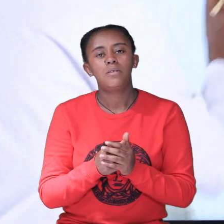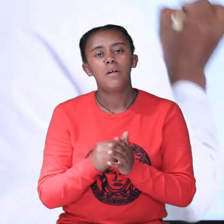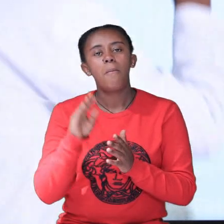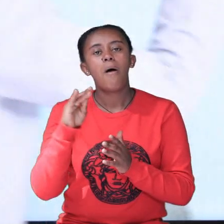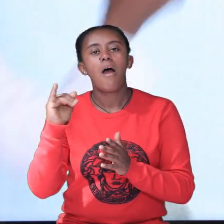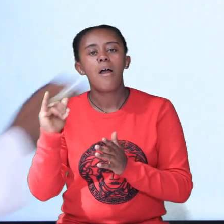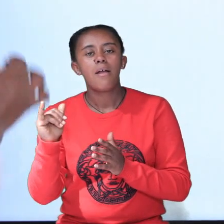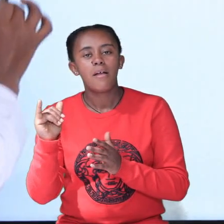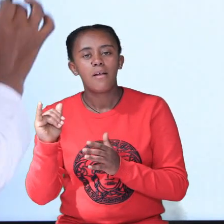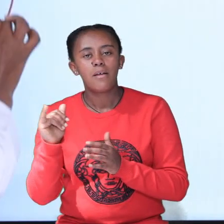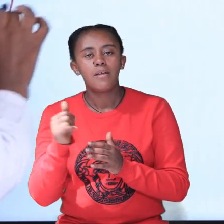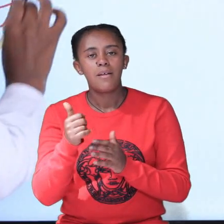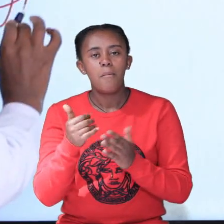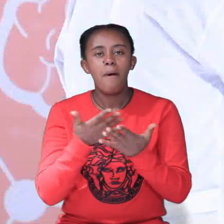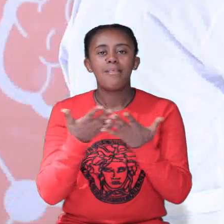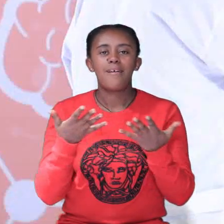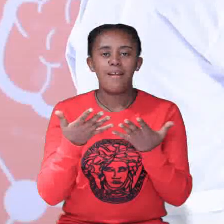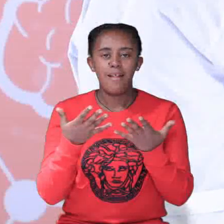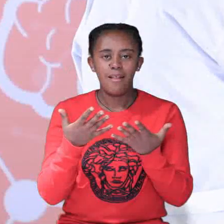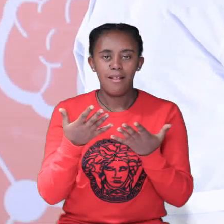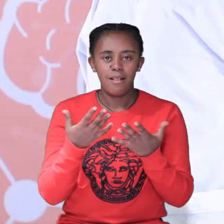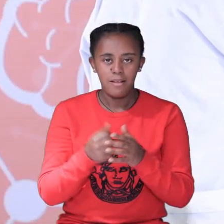by the material.